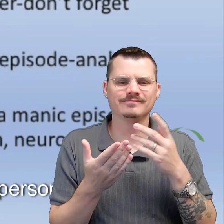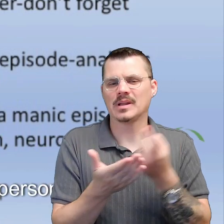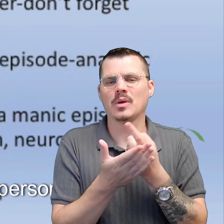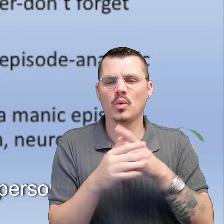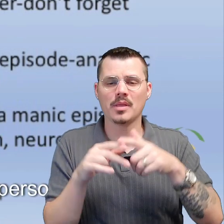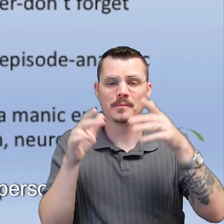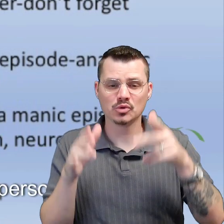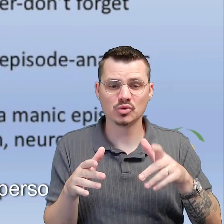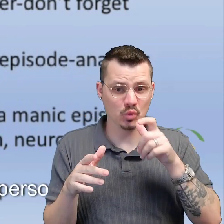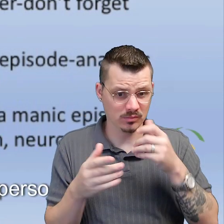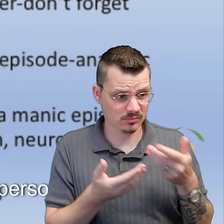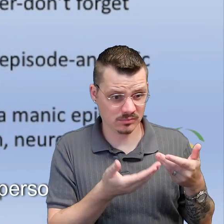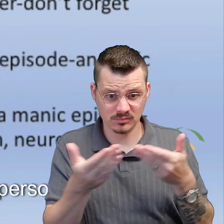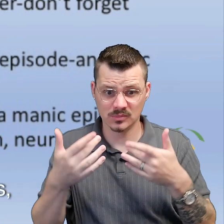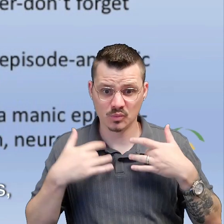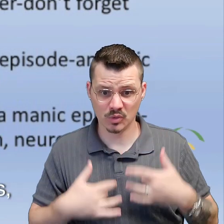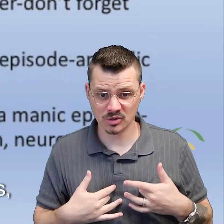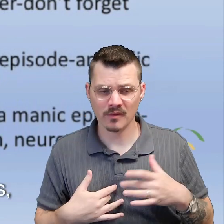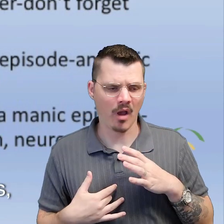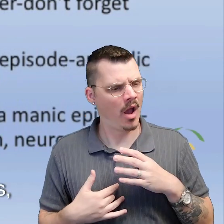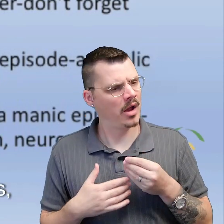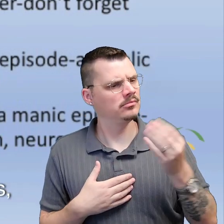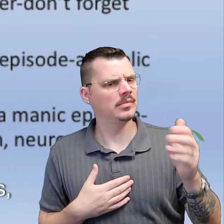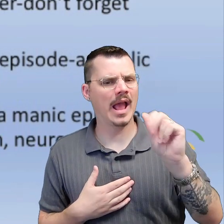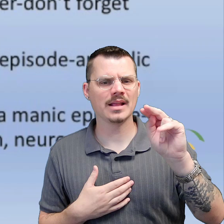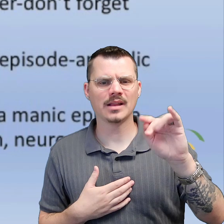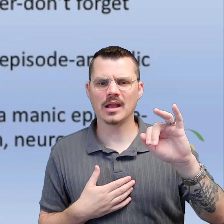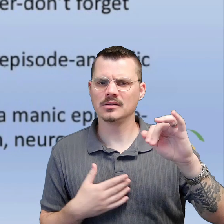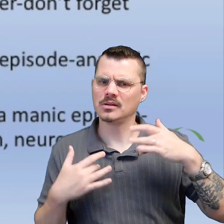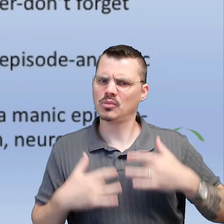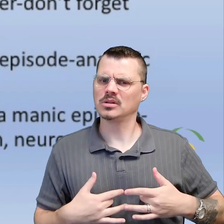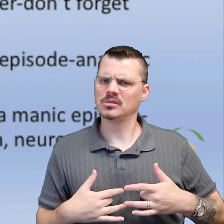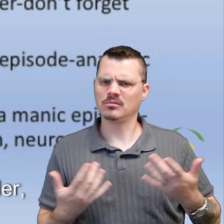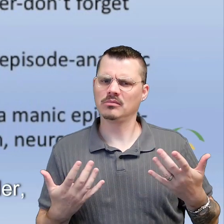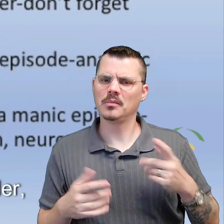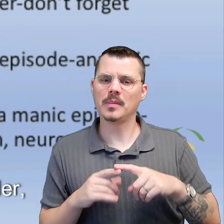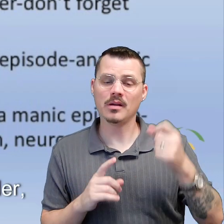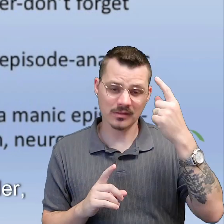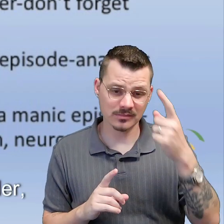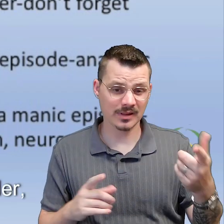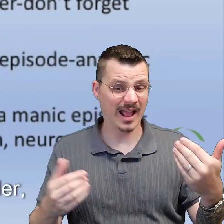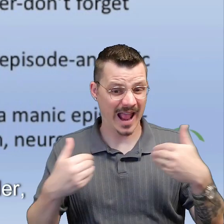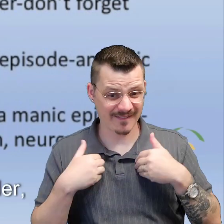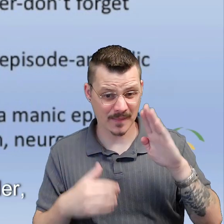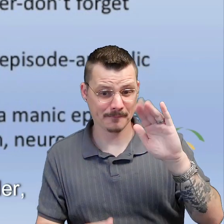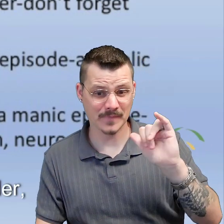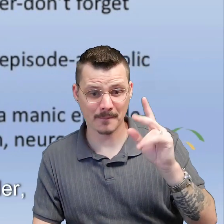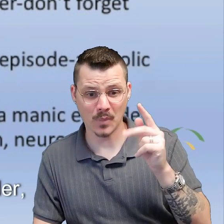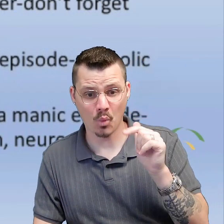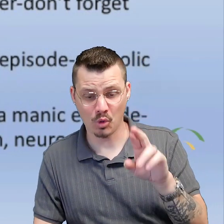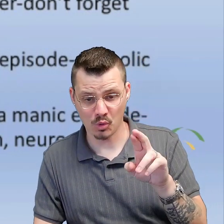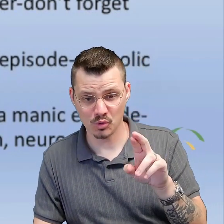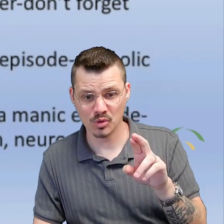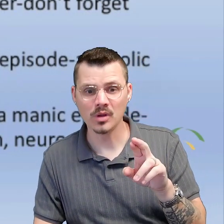when a person presents as depressed, a person will treat them with antidepressants, understandably. But if they in fact have bipolar